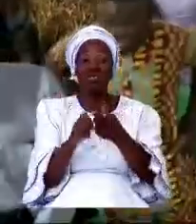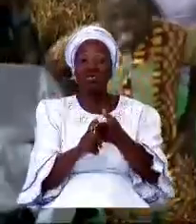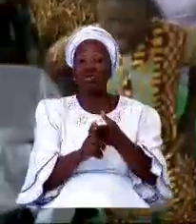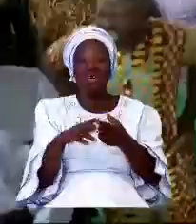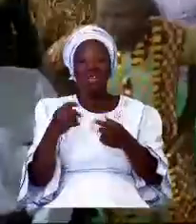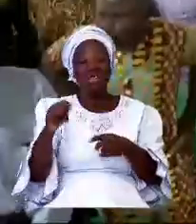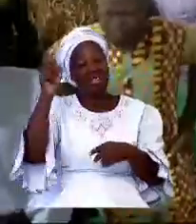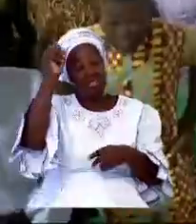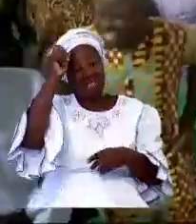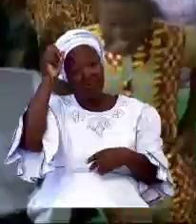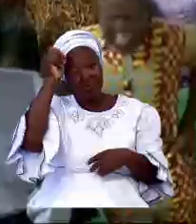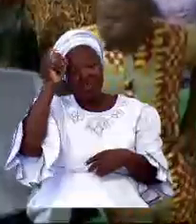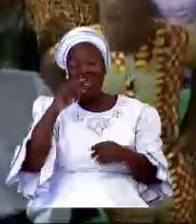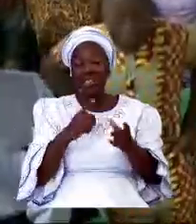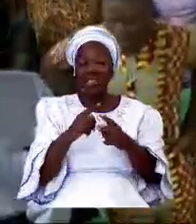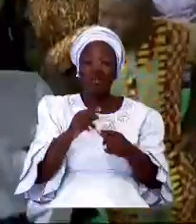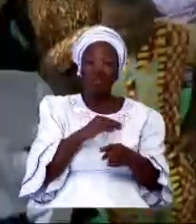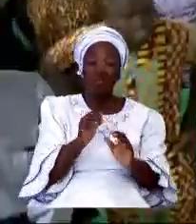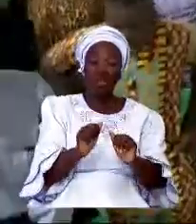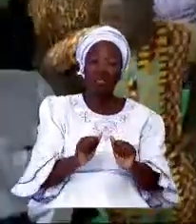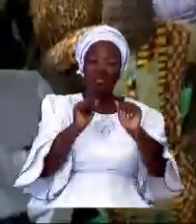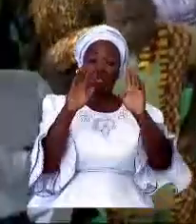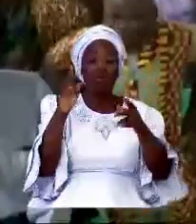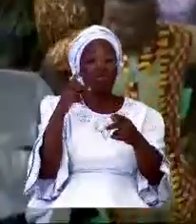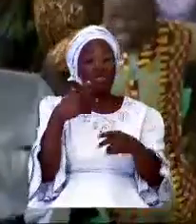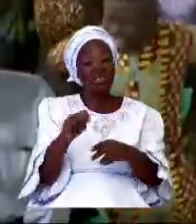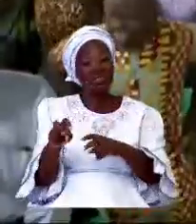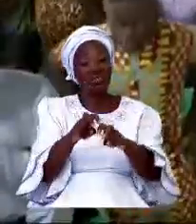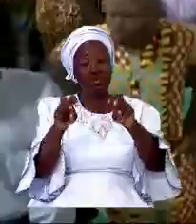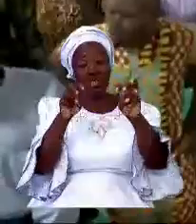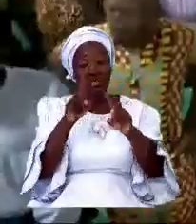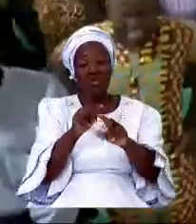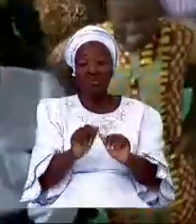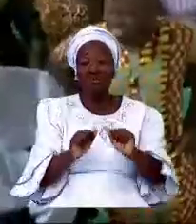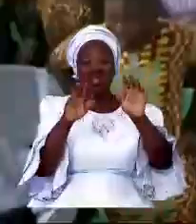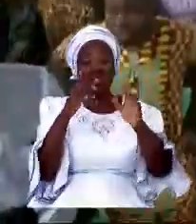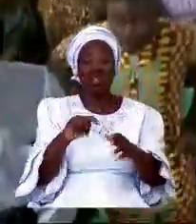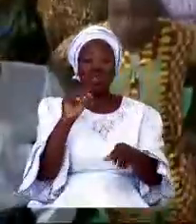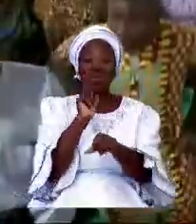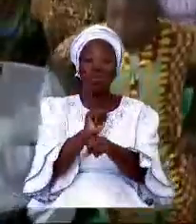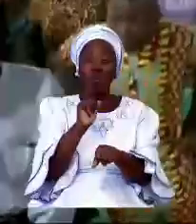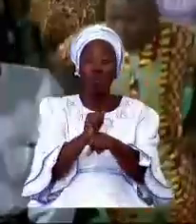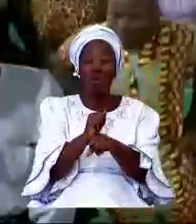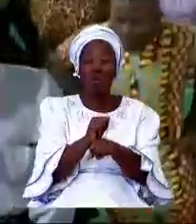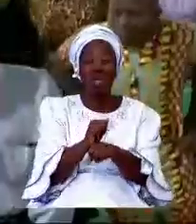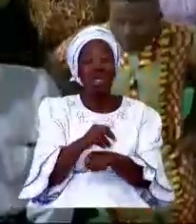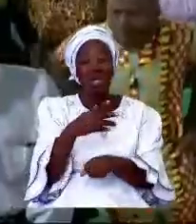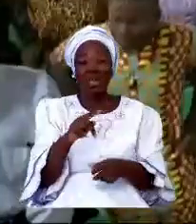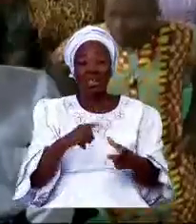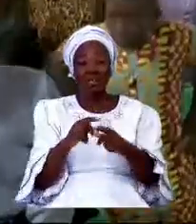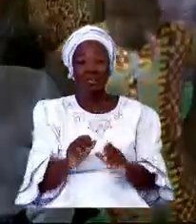you're giving up the race, you're giving up the journey, you're giving up